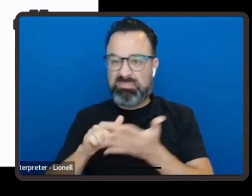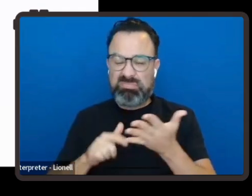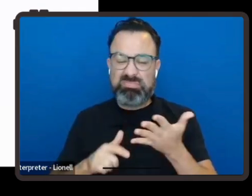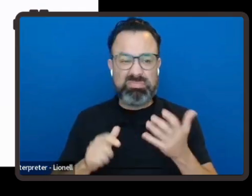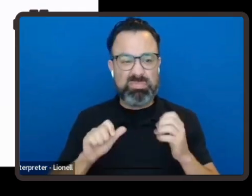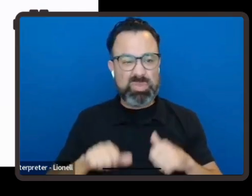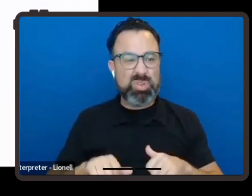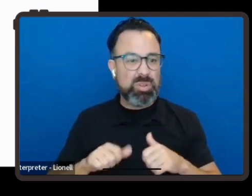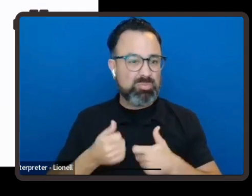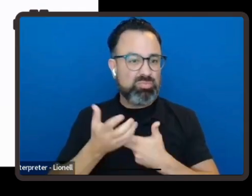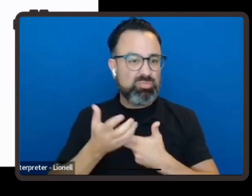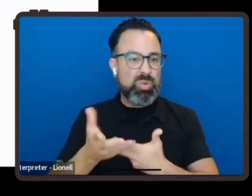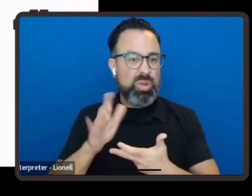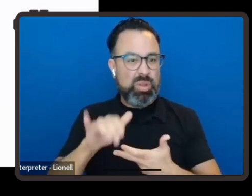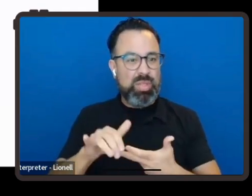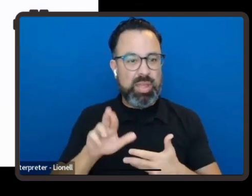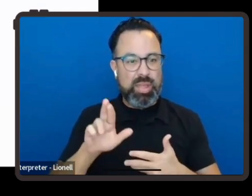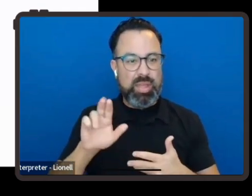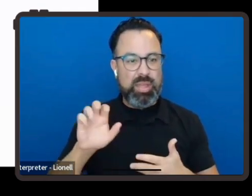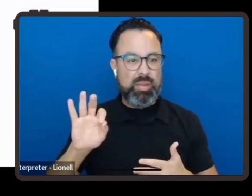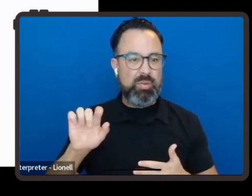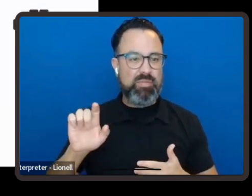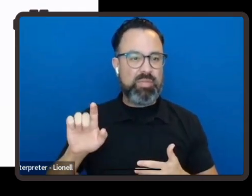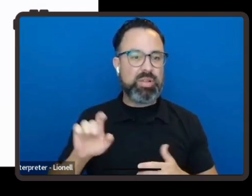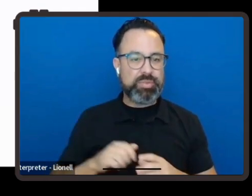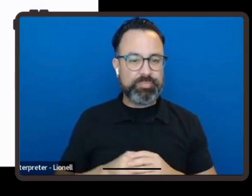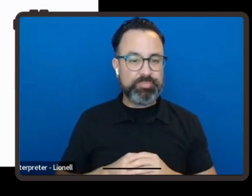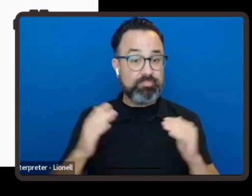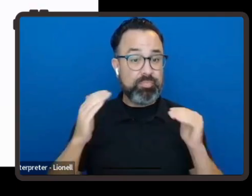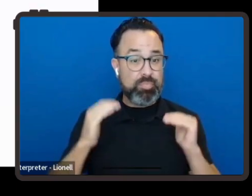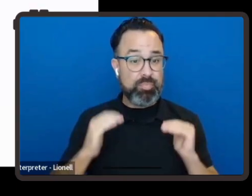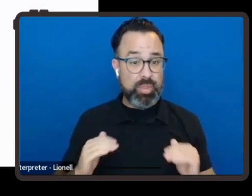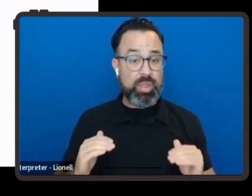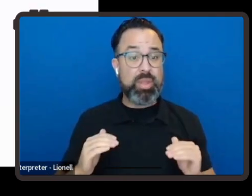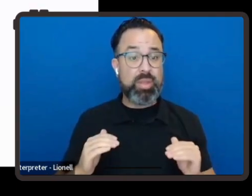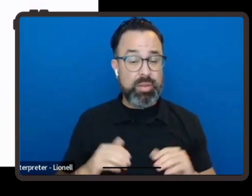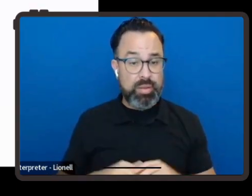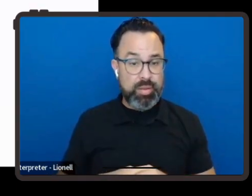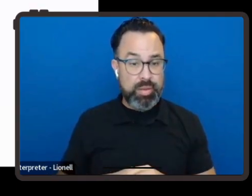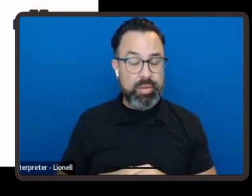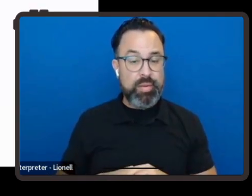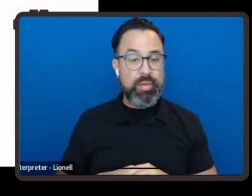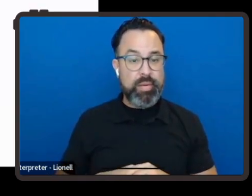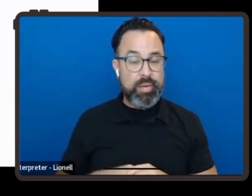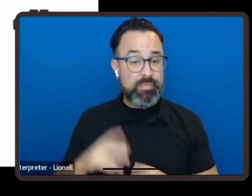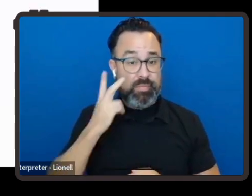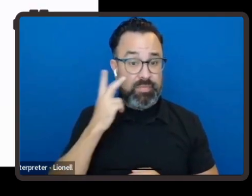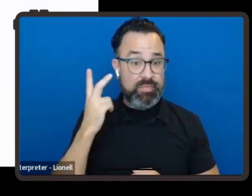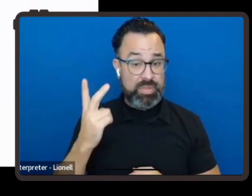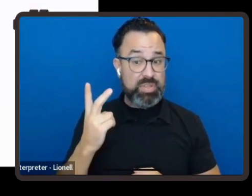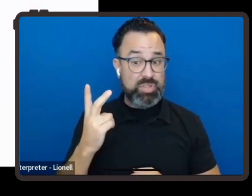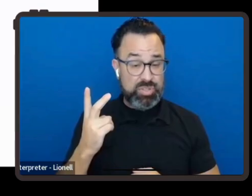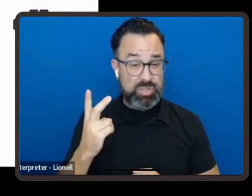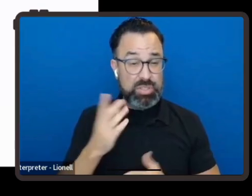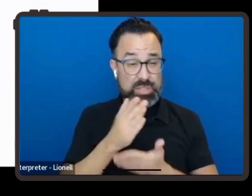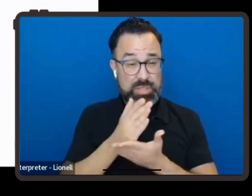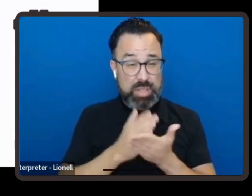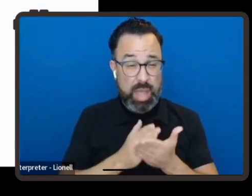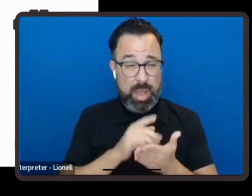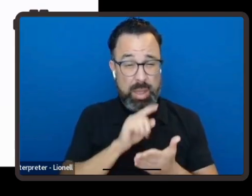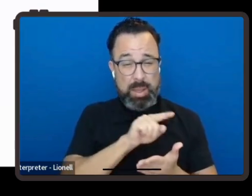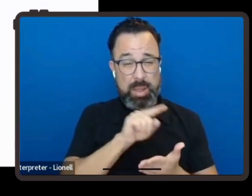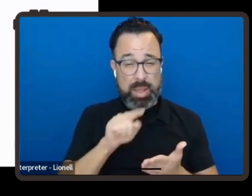The next was vision. There are retinal detachments reported, glaucoma, worsening